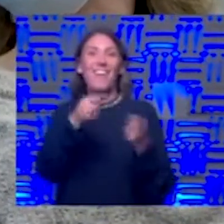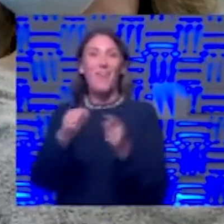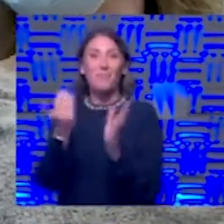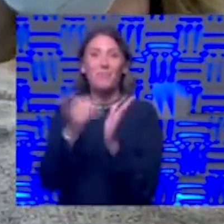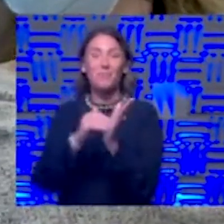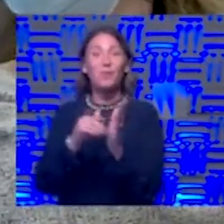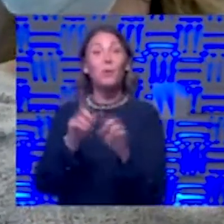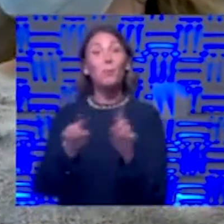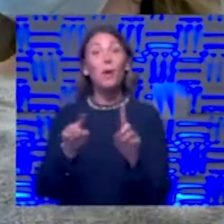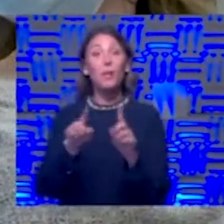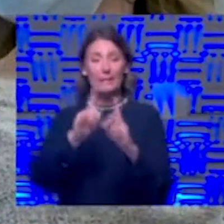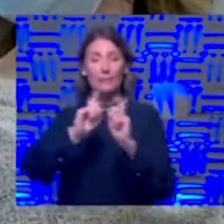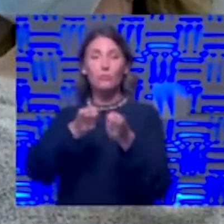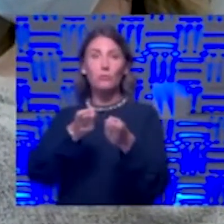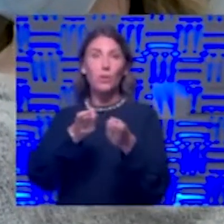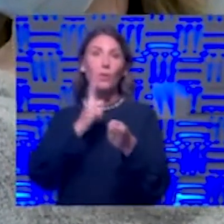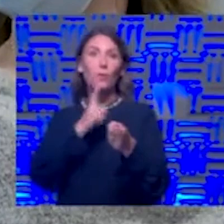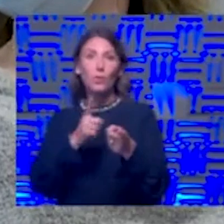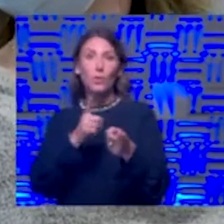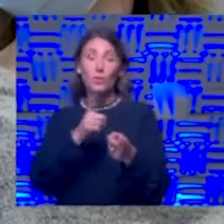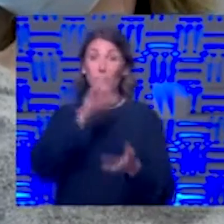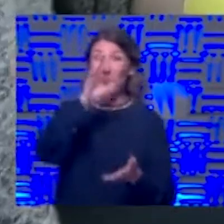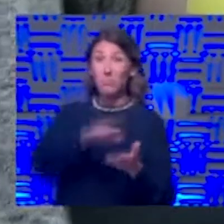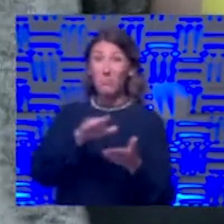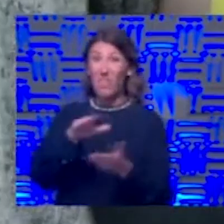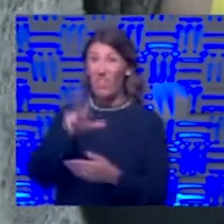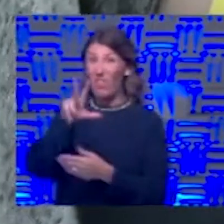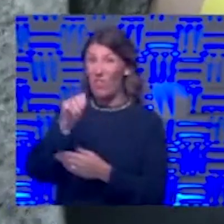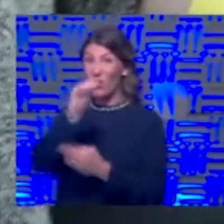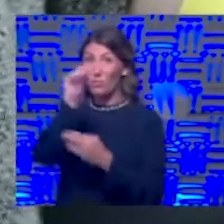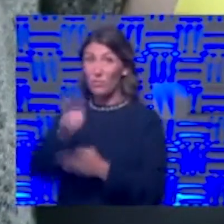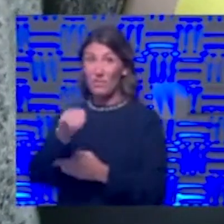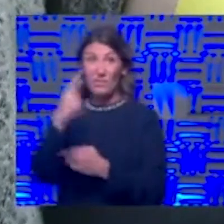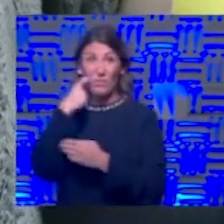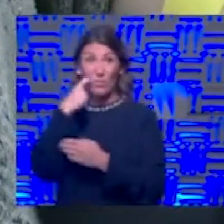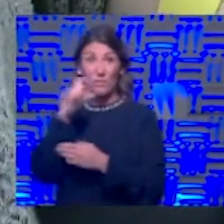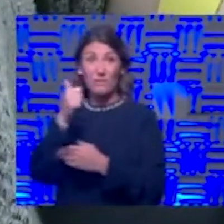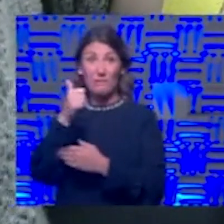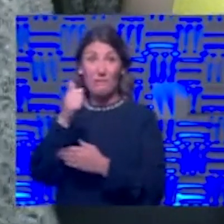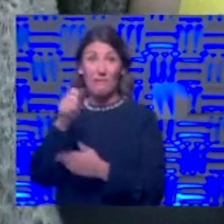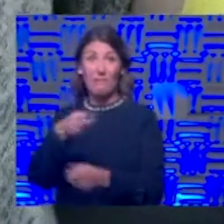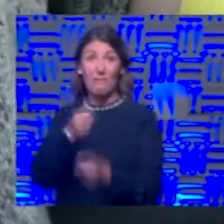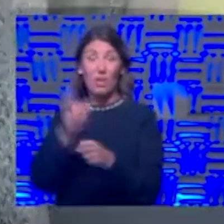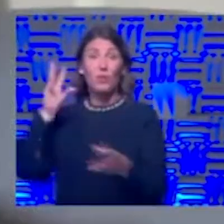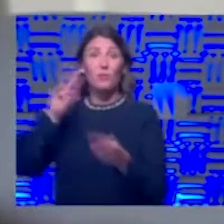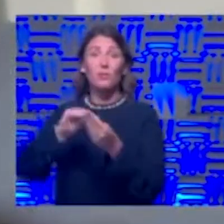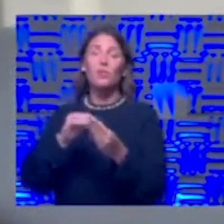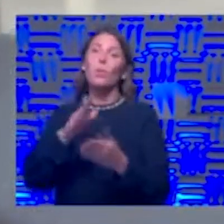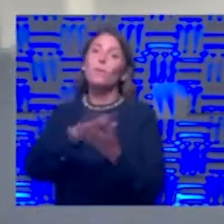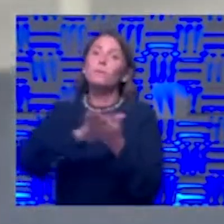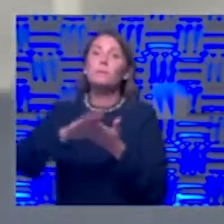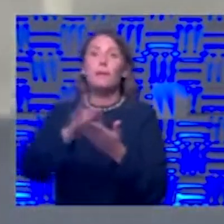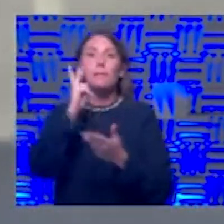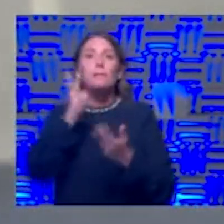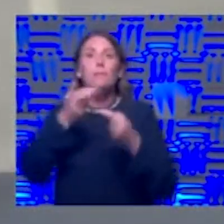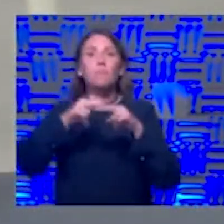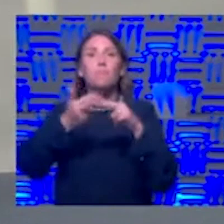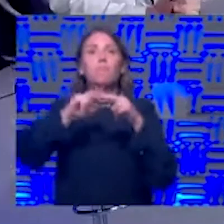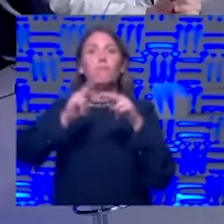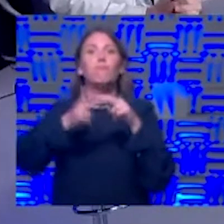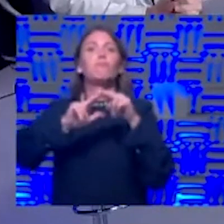that donors have declined by 30% over the last 10 years, so it's nice to see those numbers go up. So thank you to everybody who came down and donated